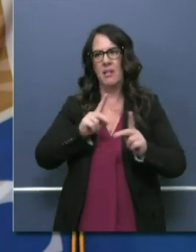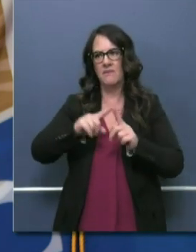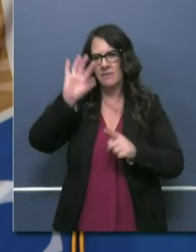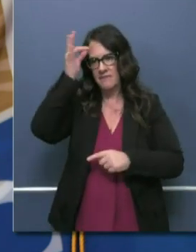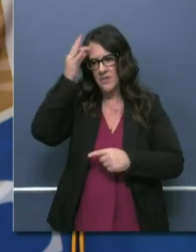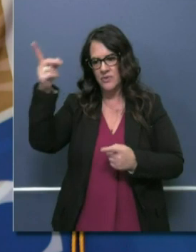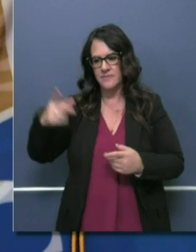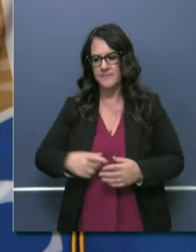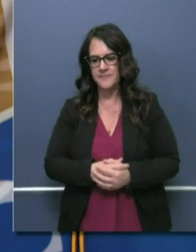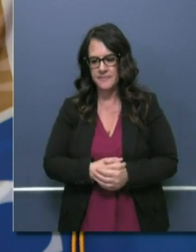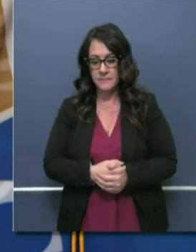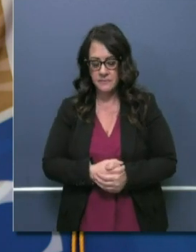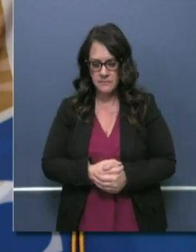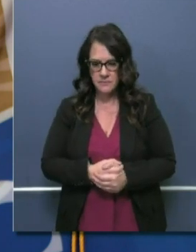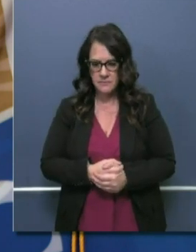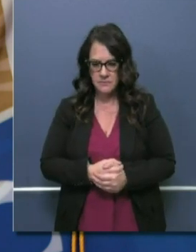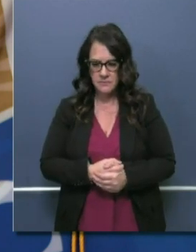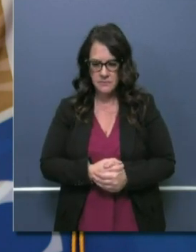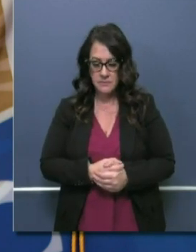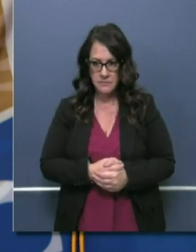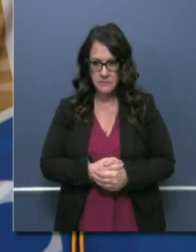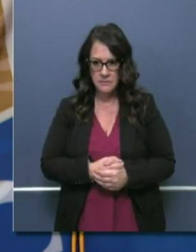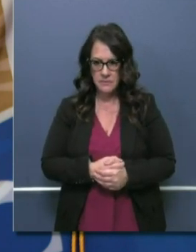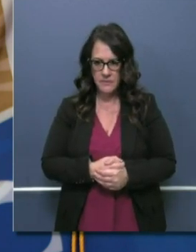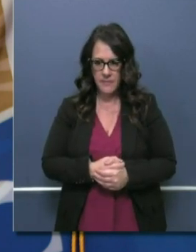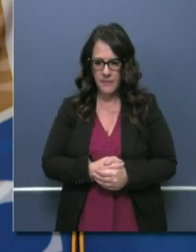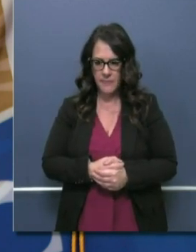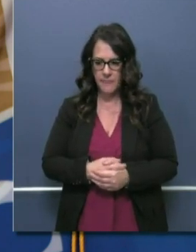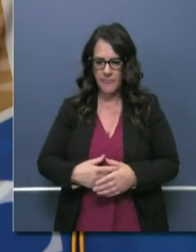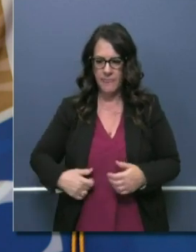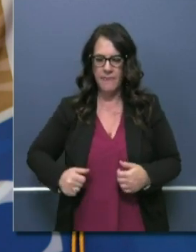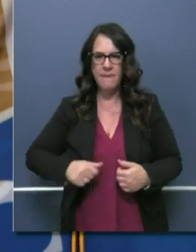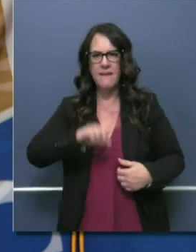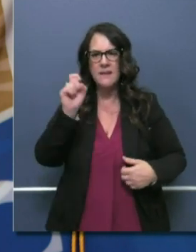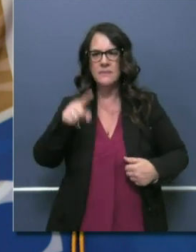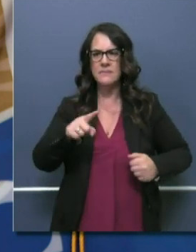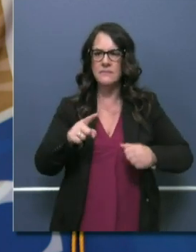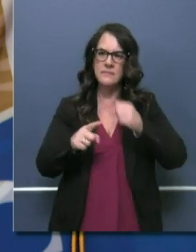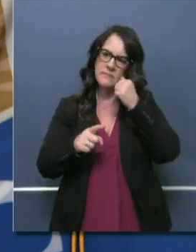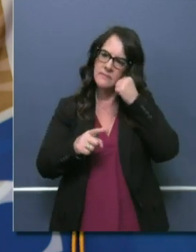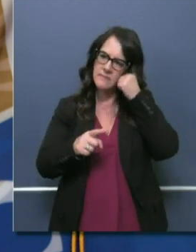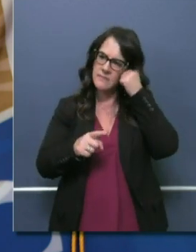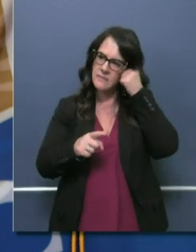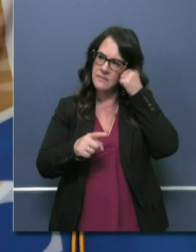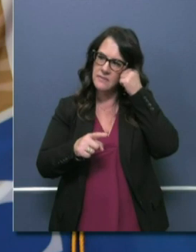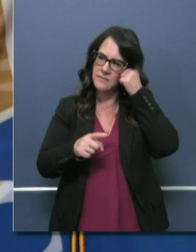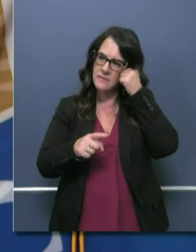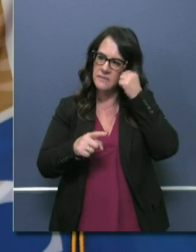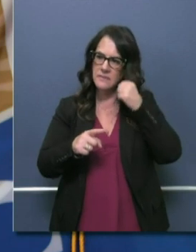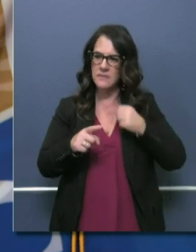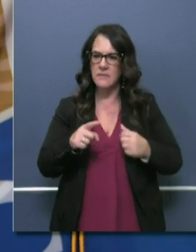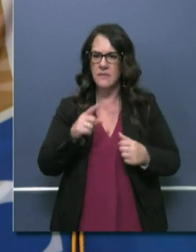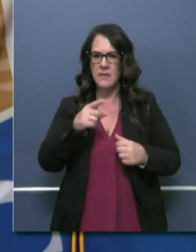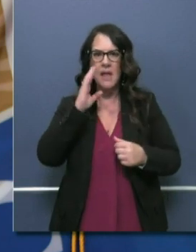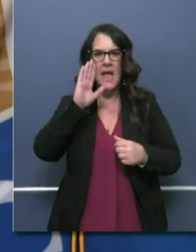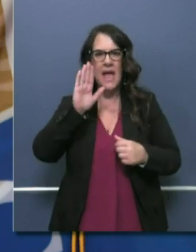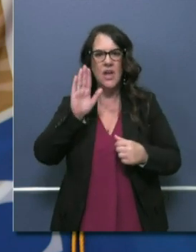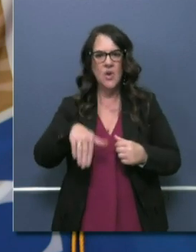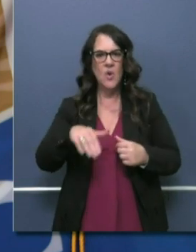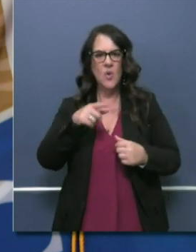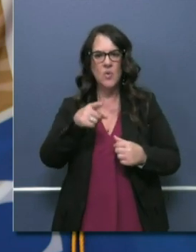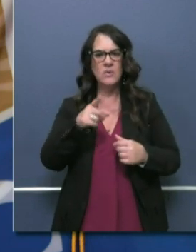Hi, Governor. To ask you about, to talk further about the counties that have already preempted the